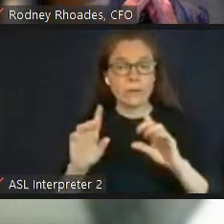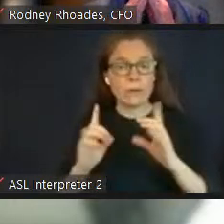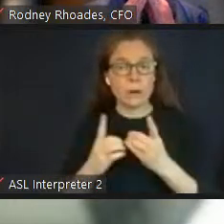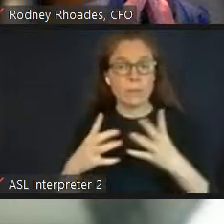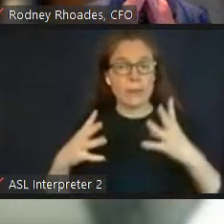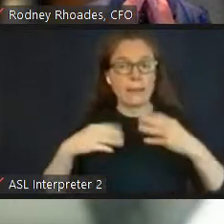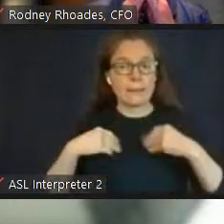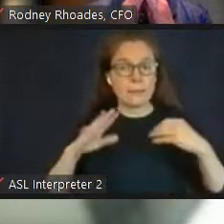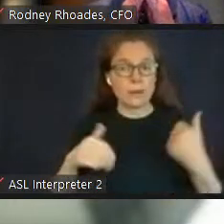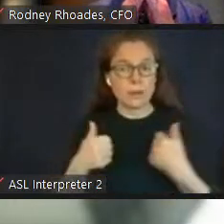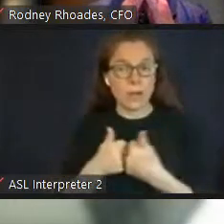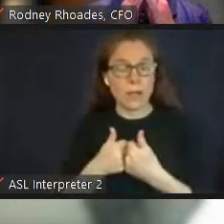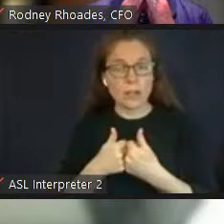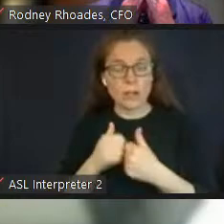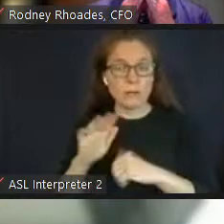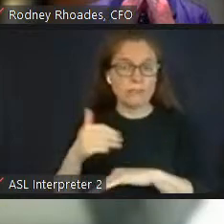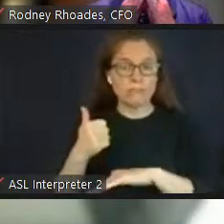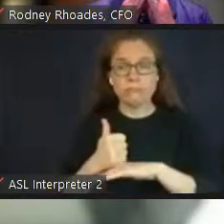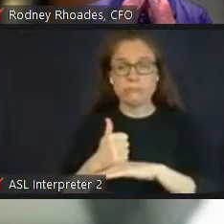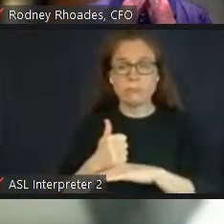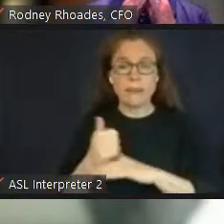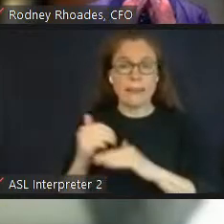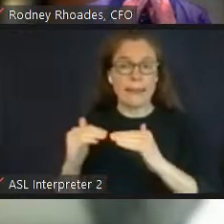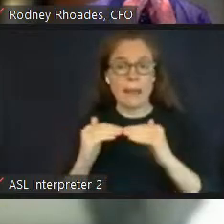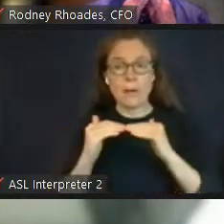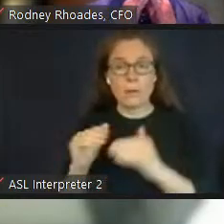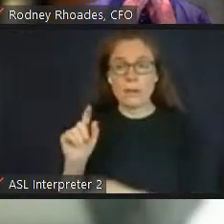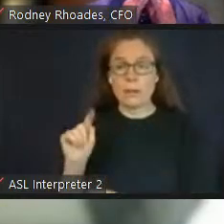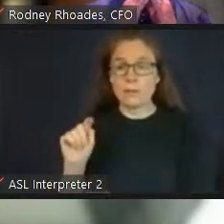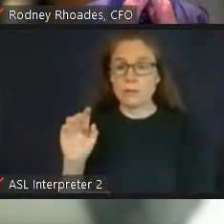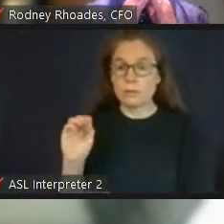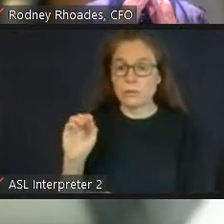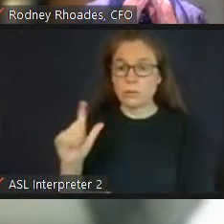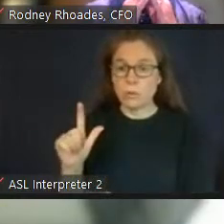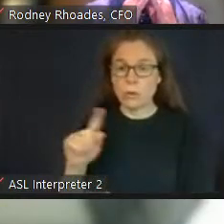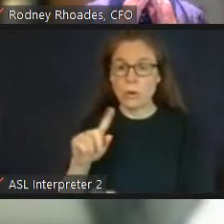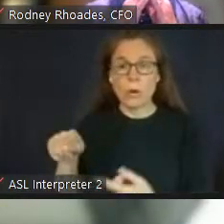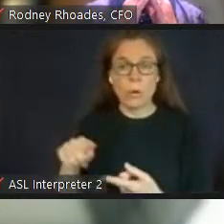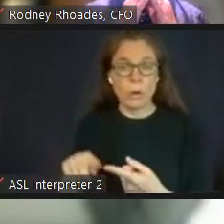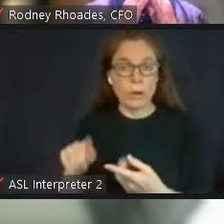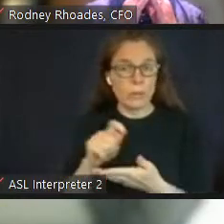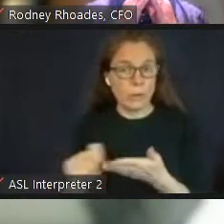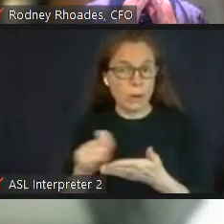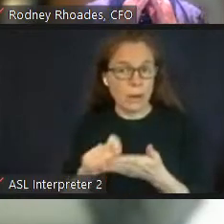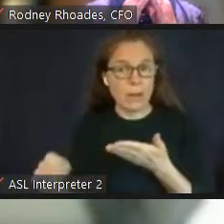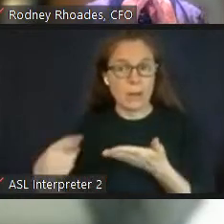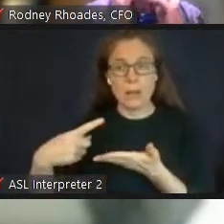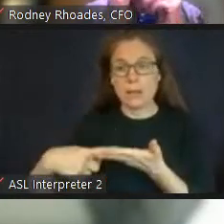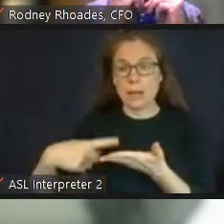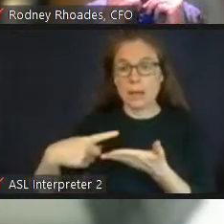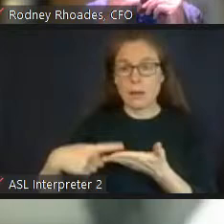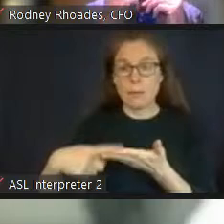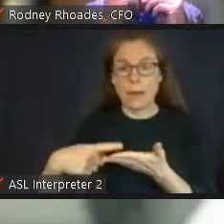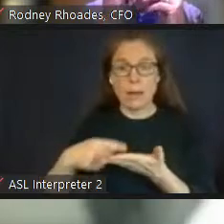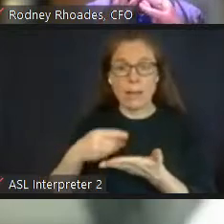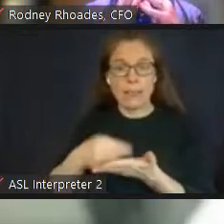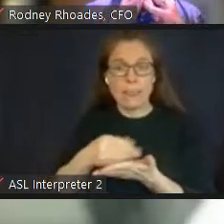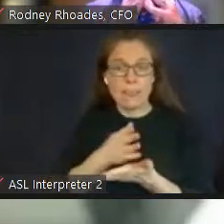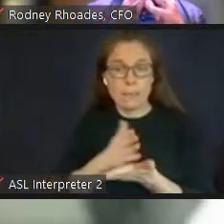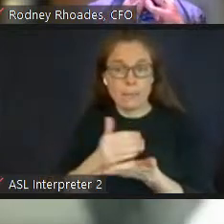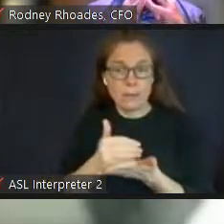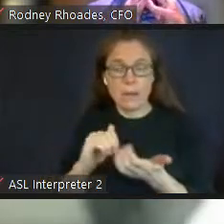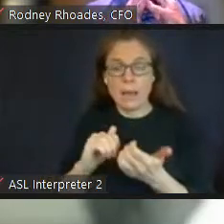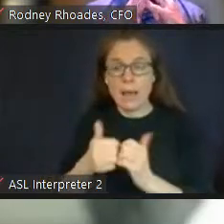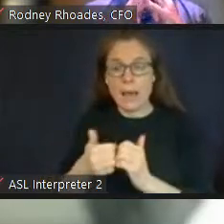to launch our budget equity tool and the process to explore how we are investing in